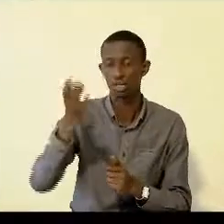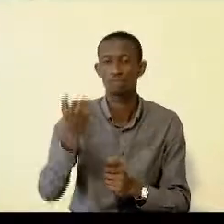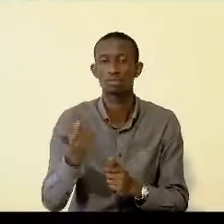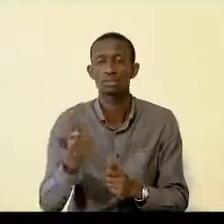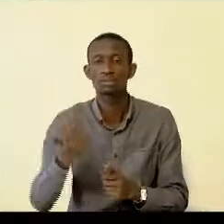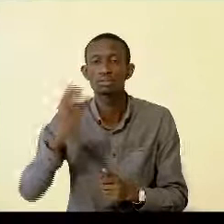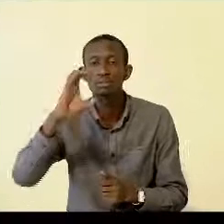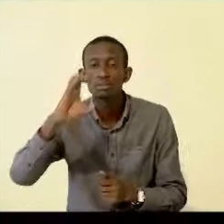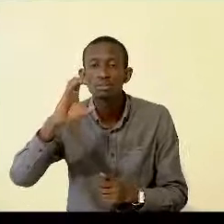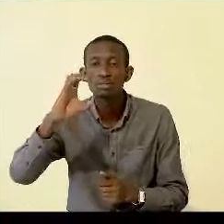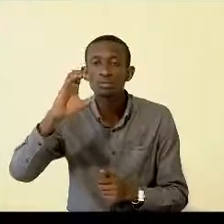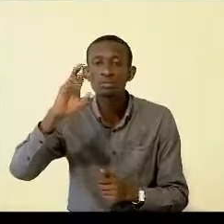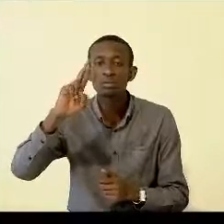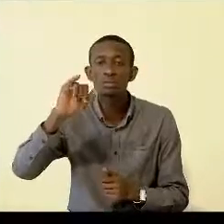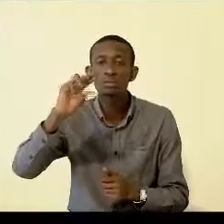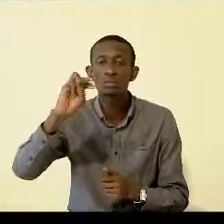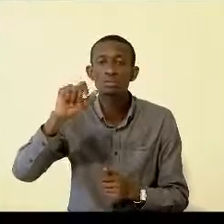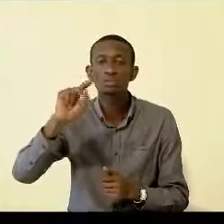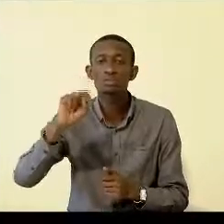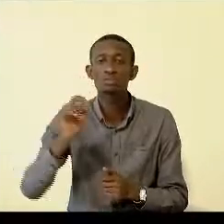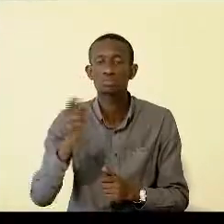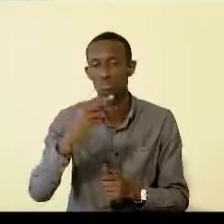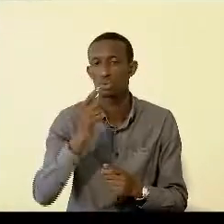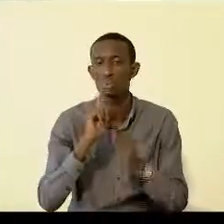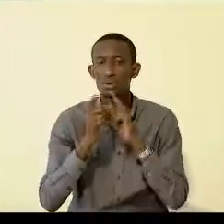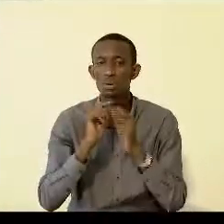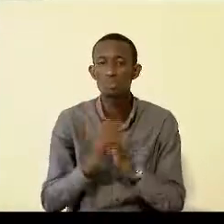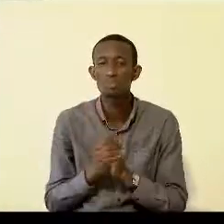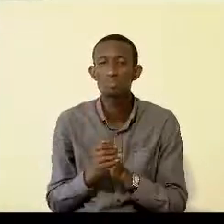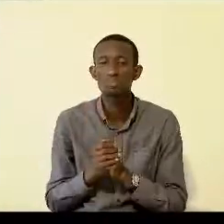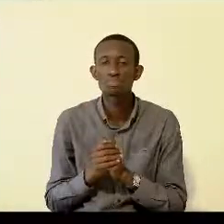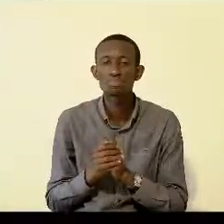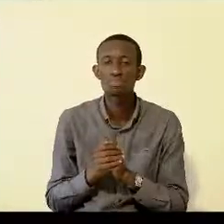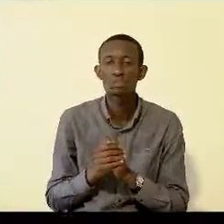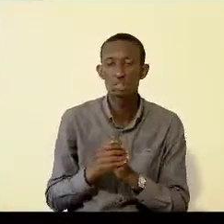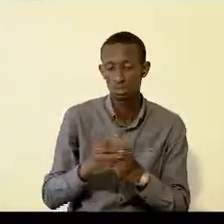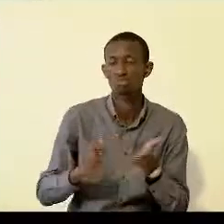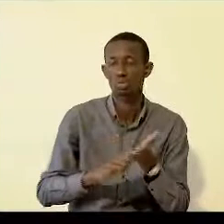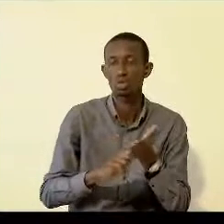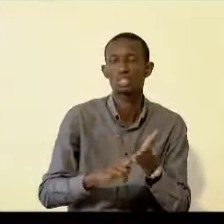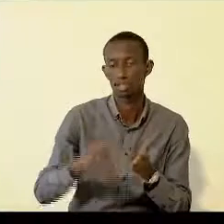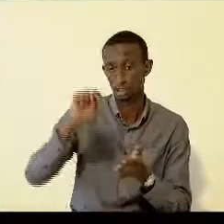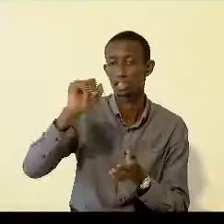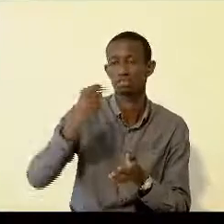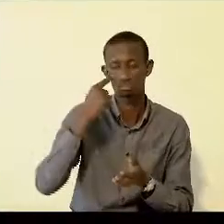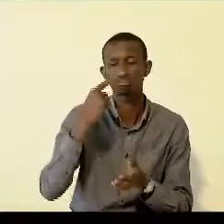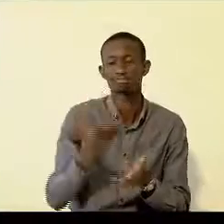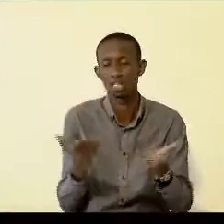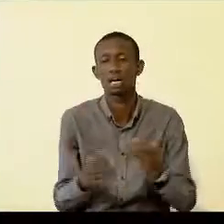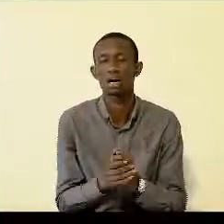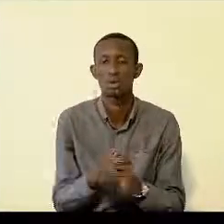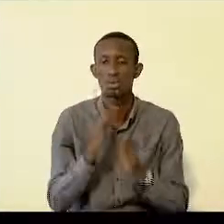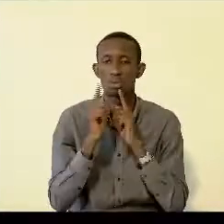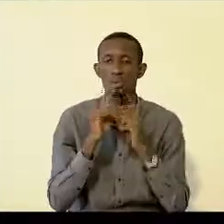red. Unfortunately, we don't have lithium here, but we will be able to use sodium to show how its